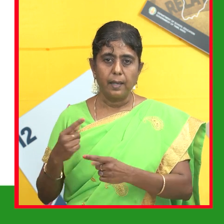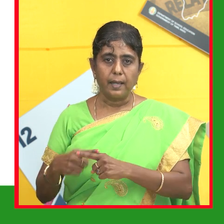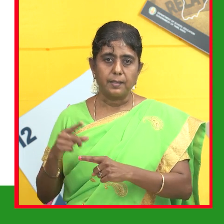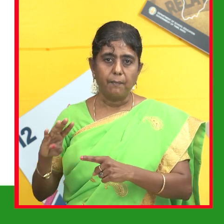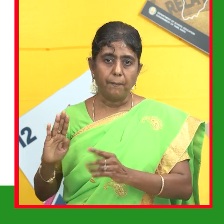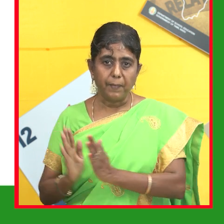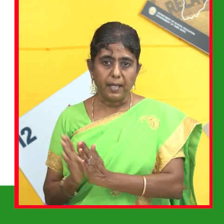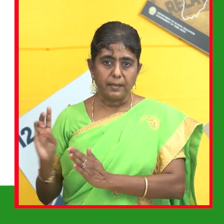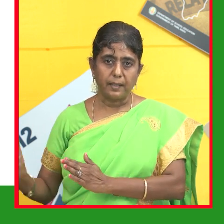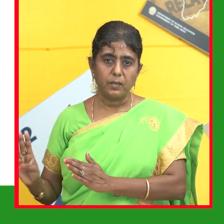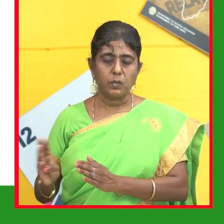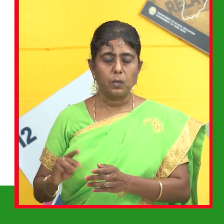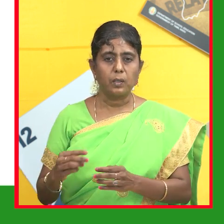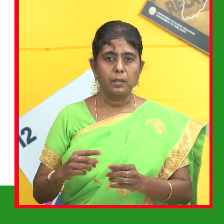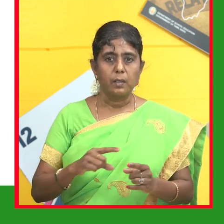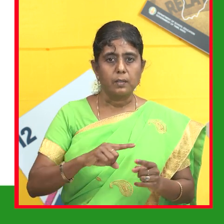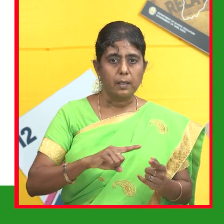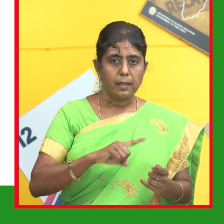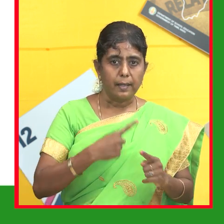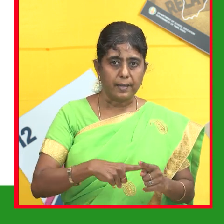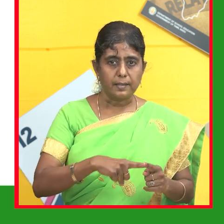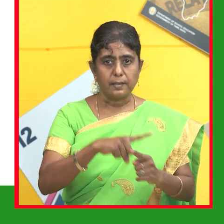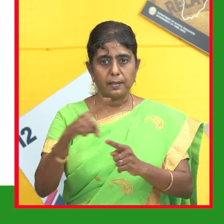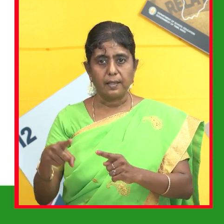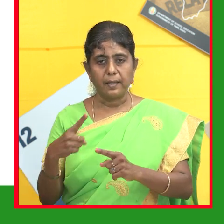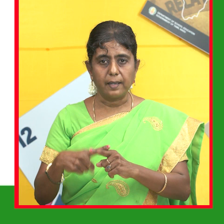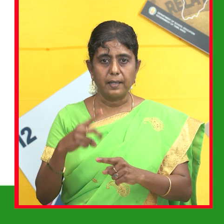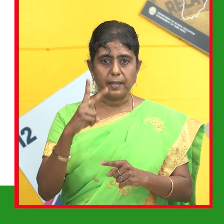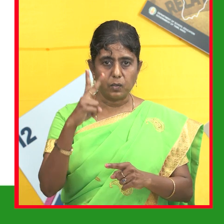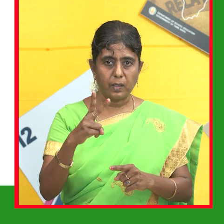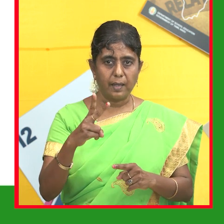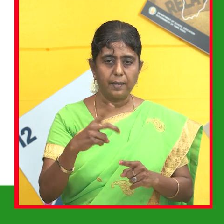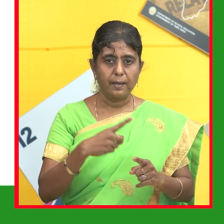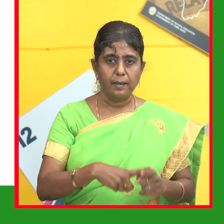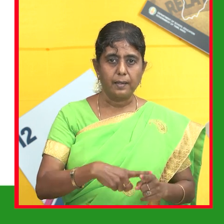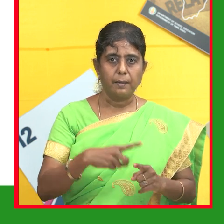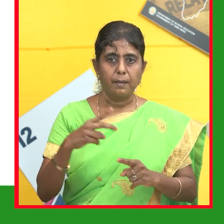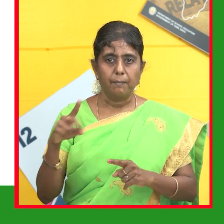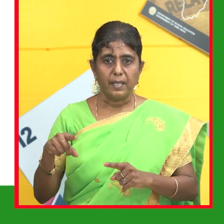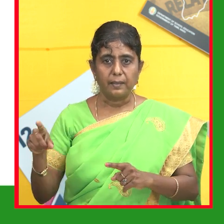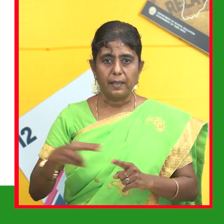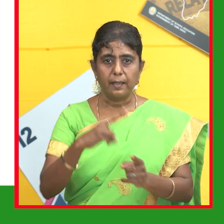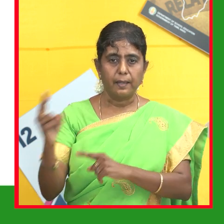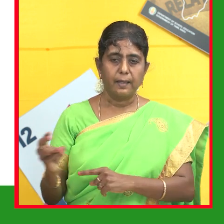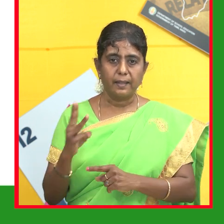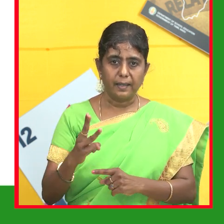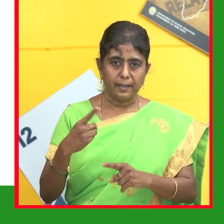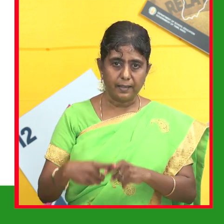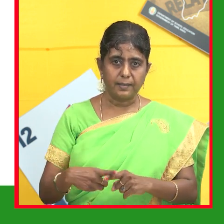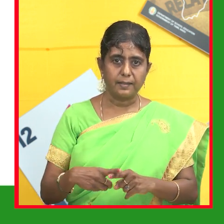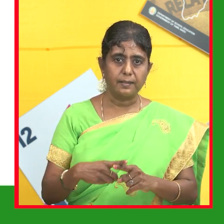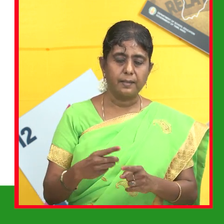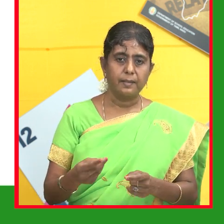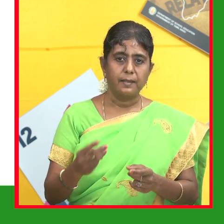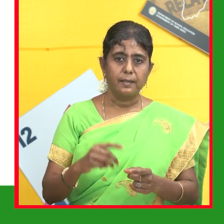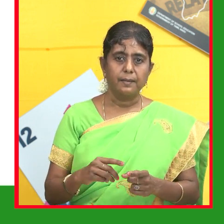to do. So x and x squared plus 3x minus x minus 3.